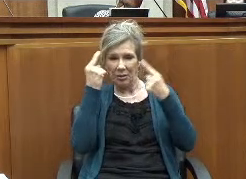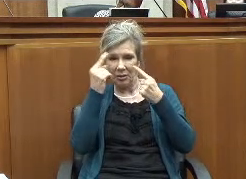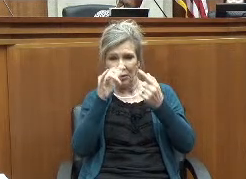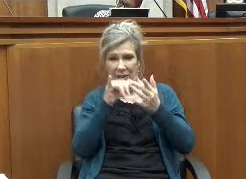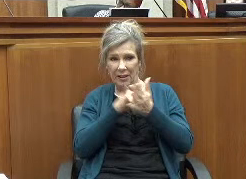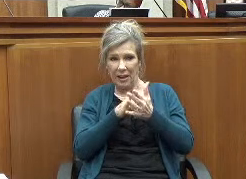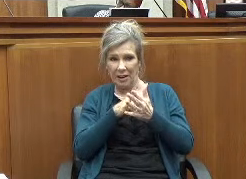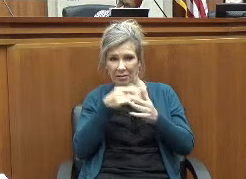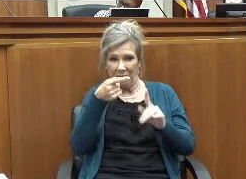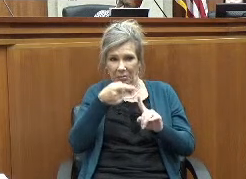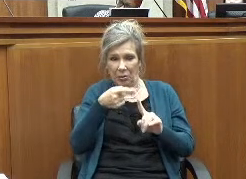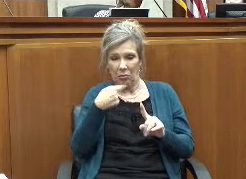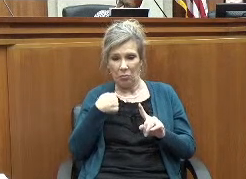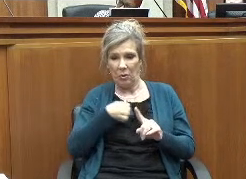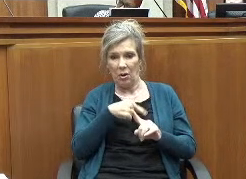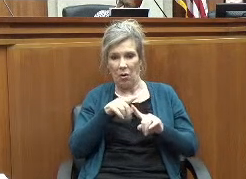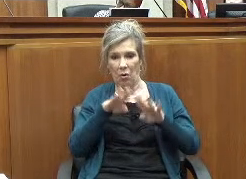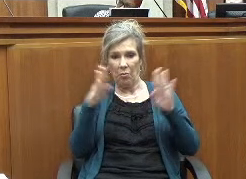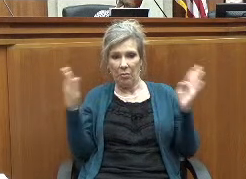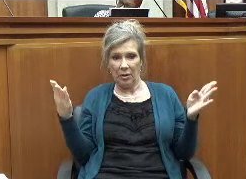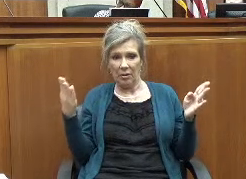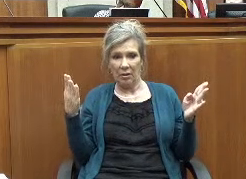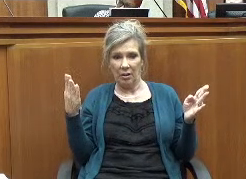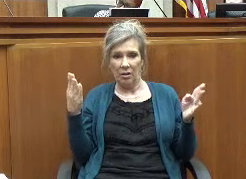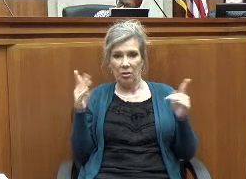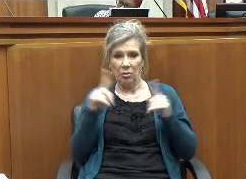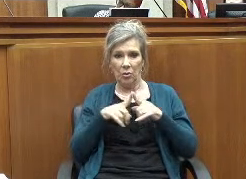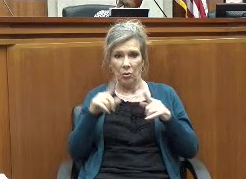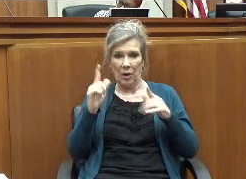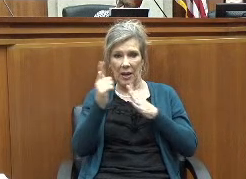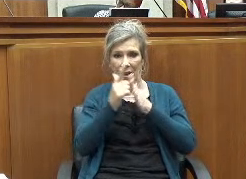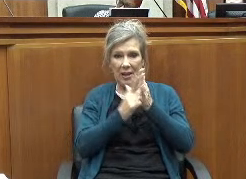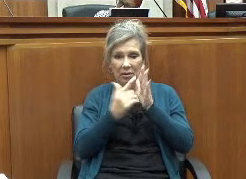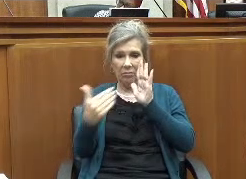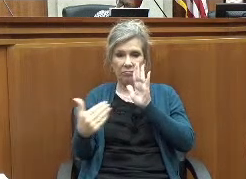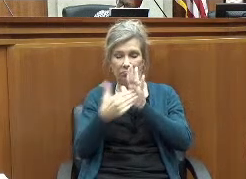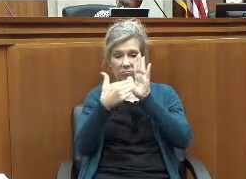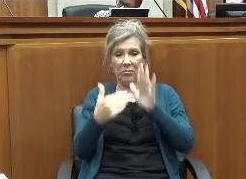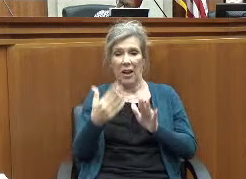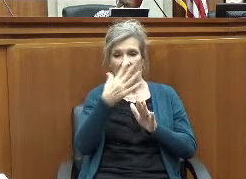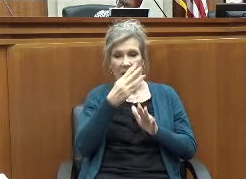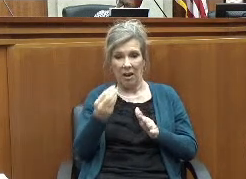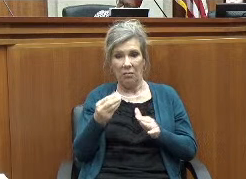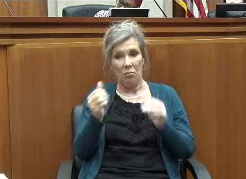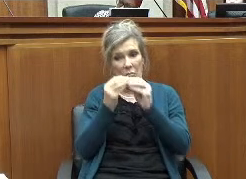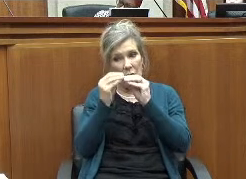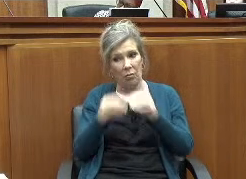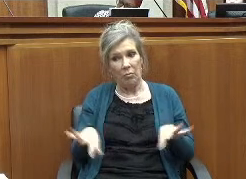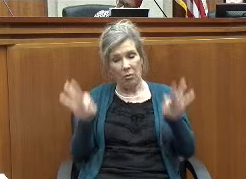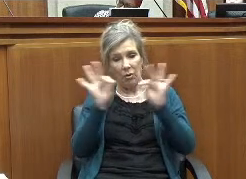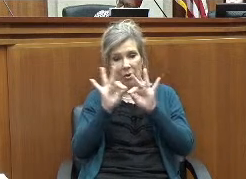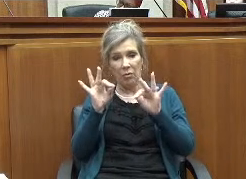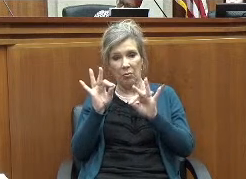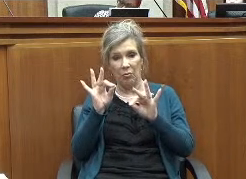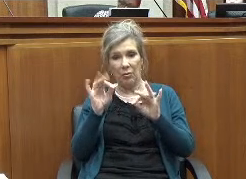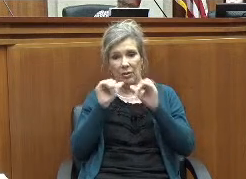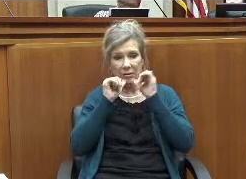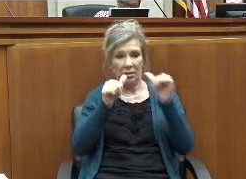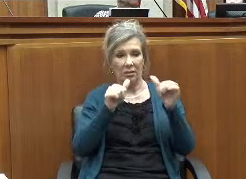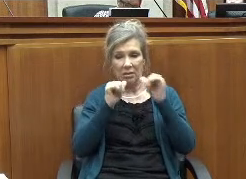to legal consequences, but more importantly, we are denying students with